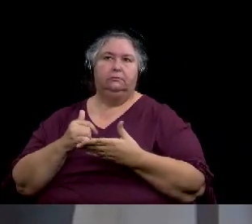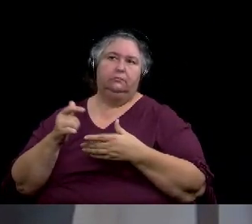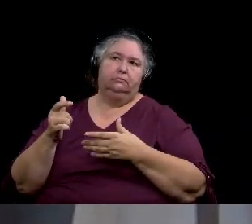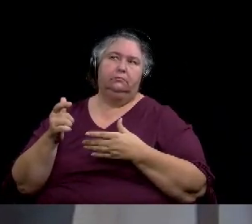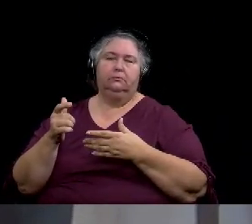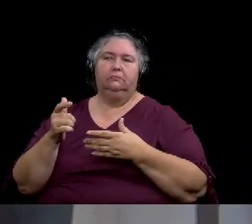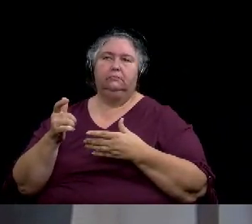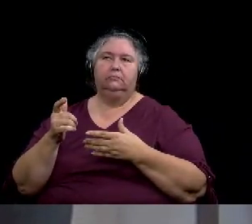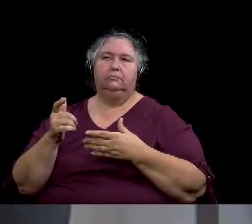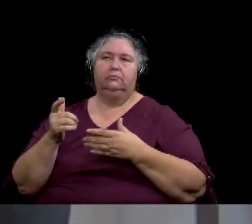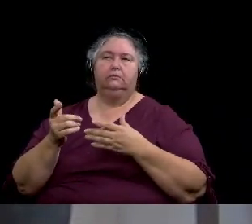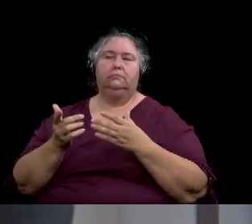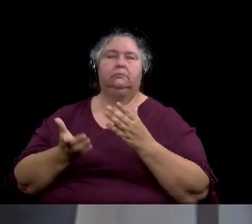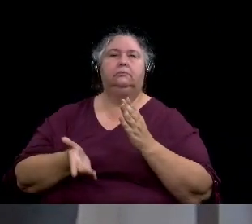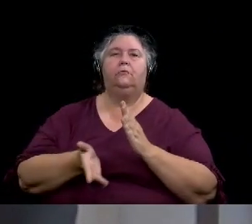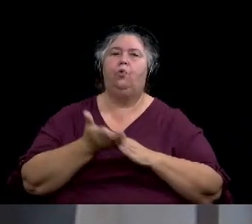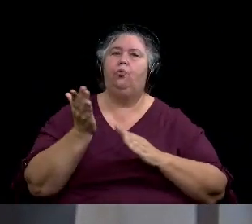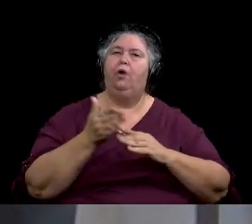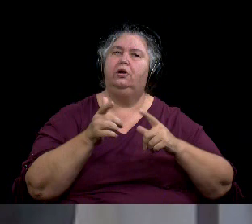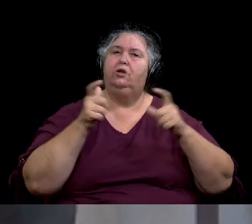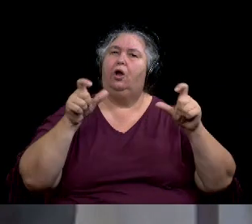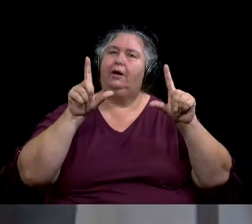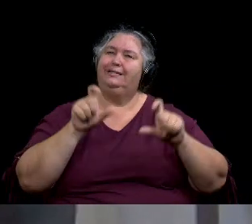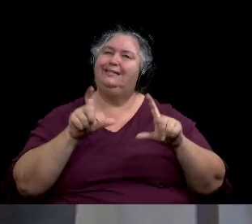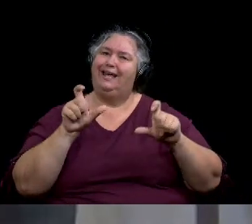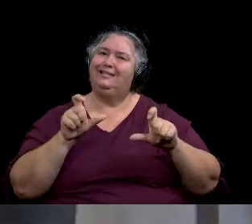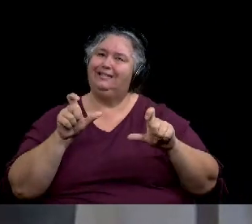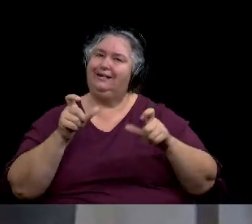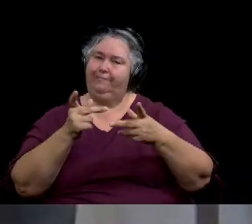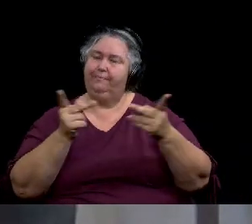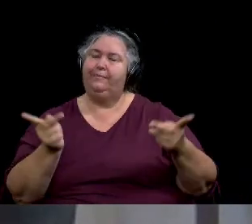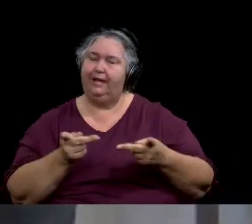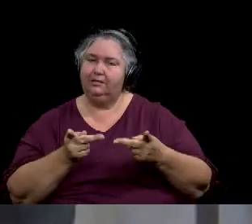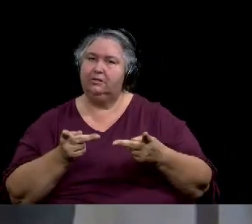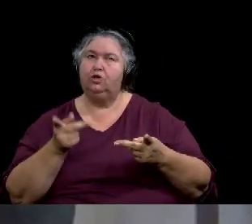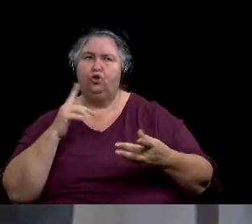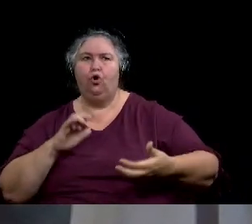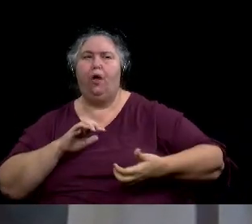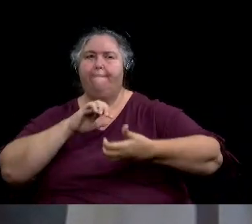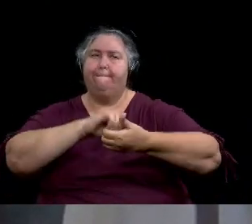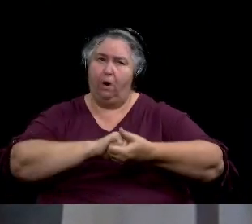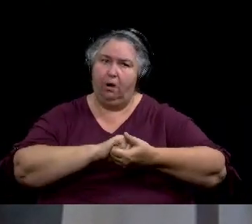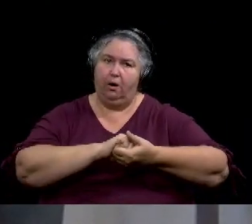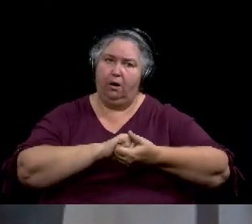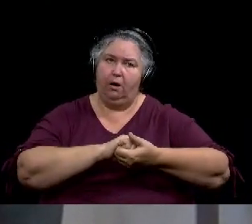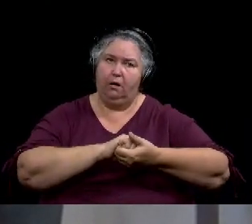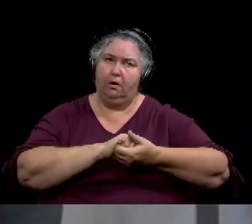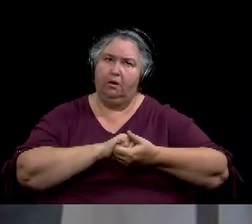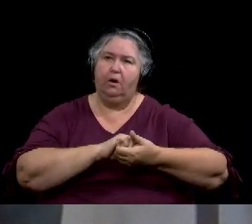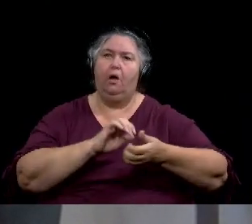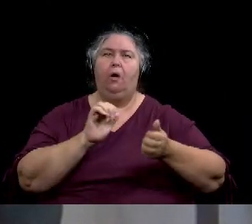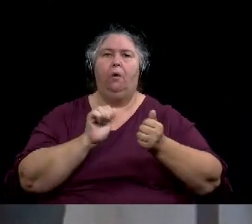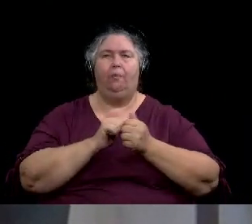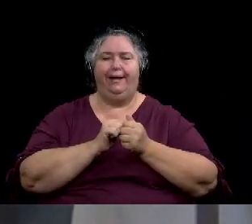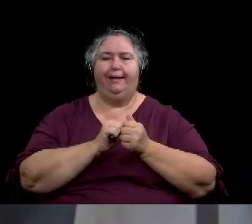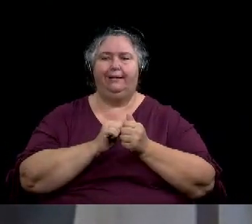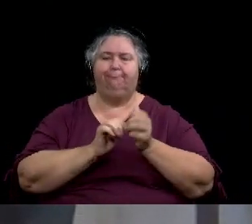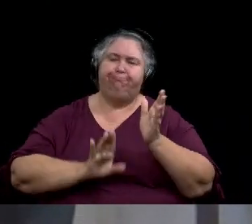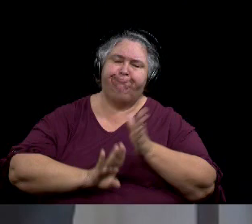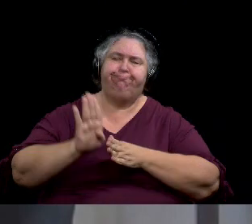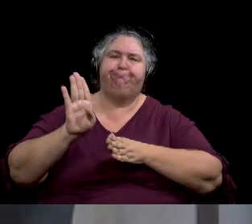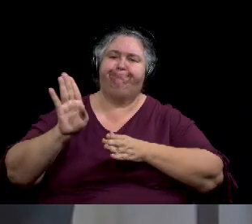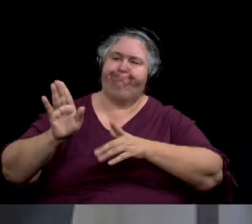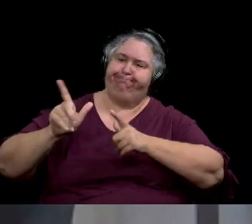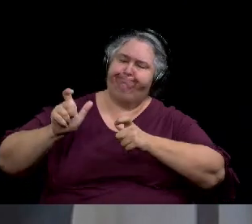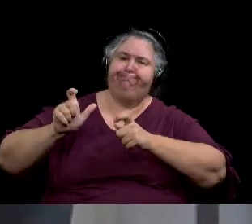testing operations to partner with them on what we call a surge testing project. And